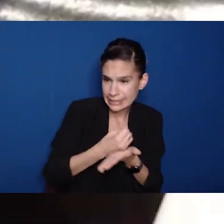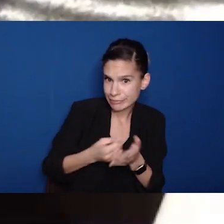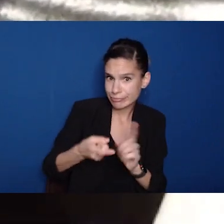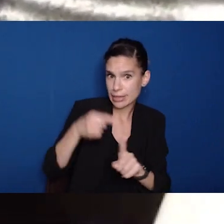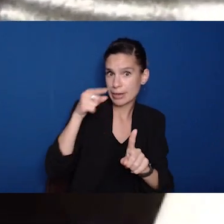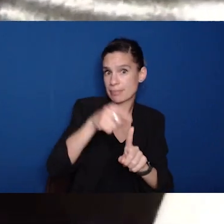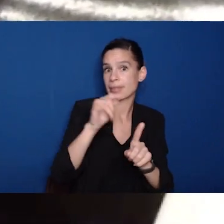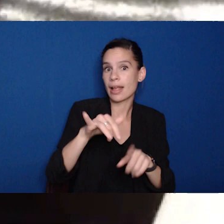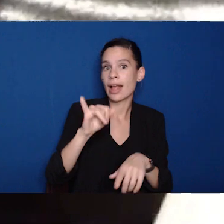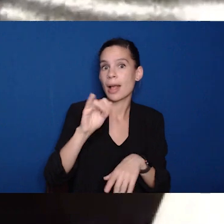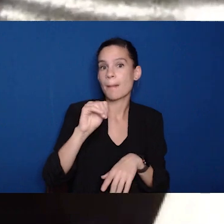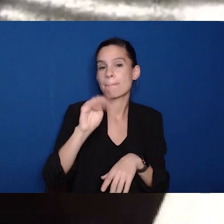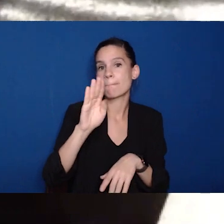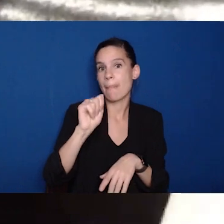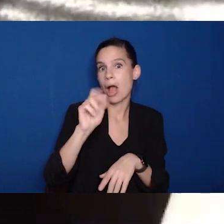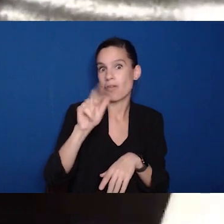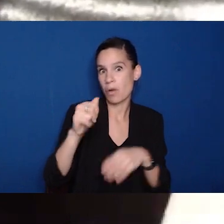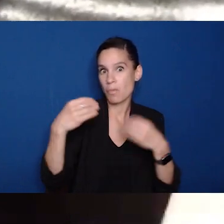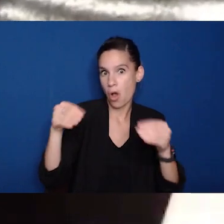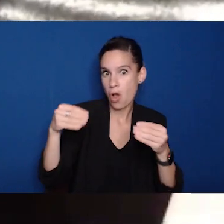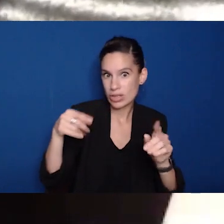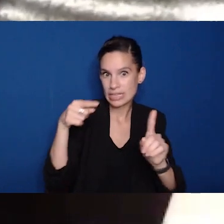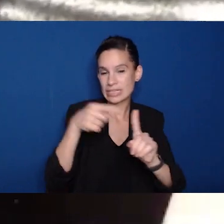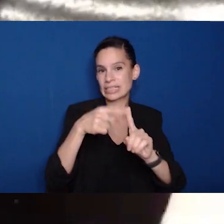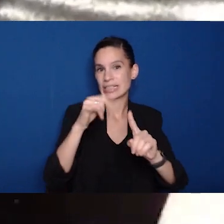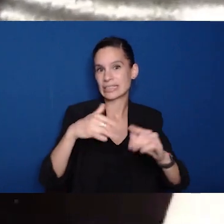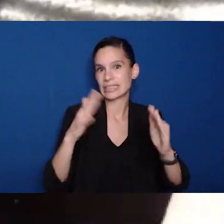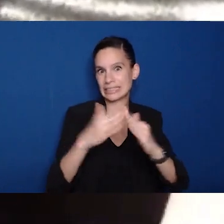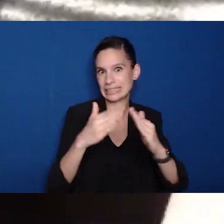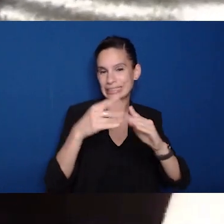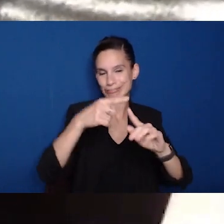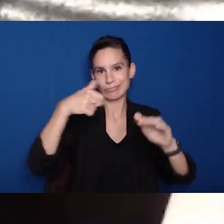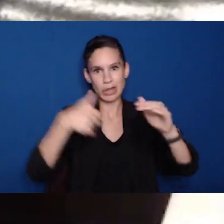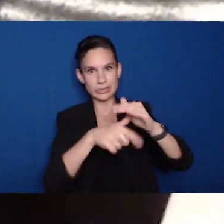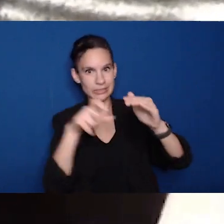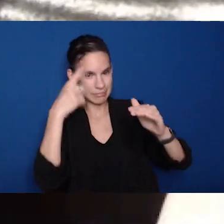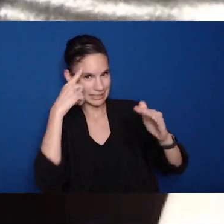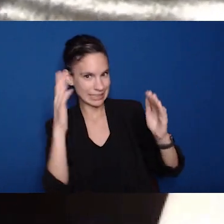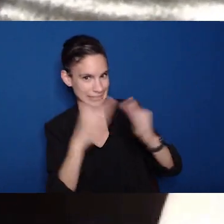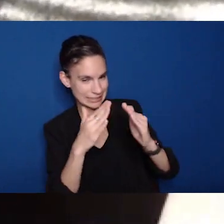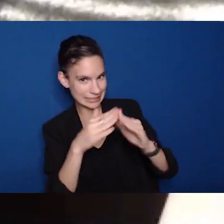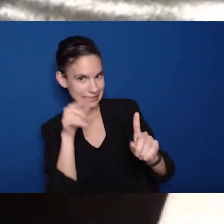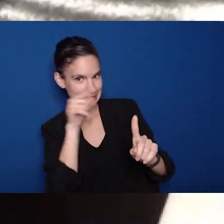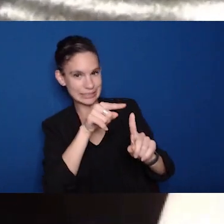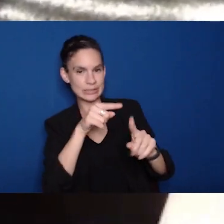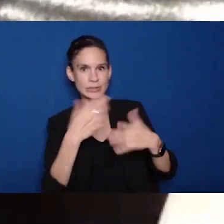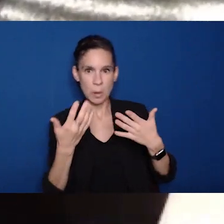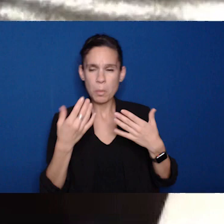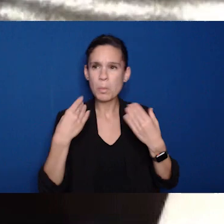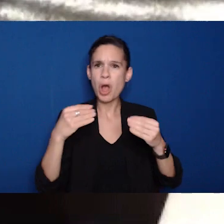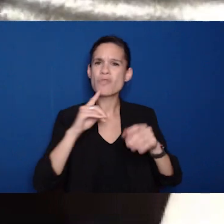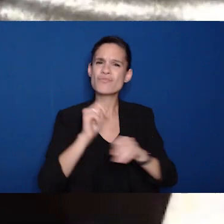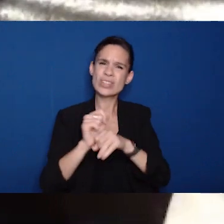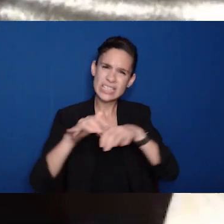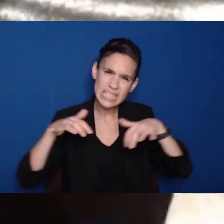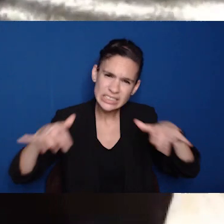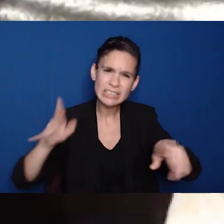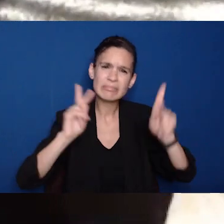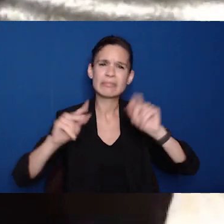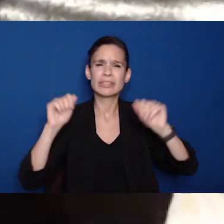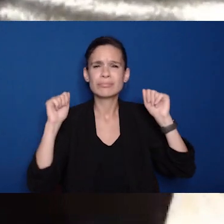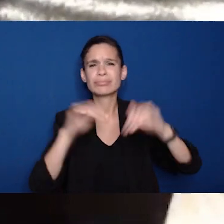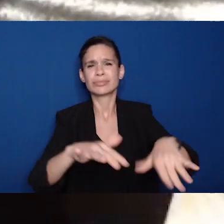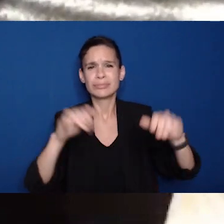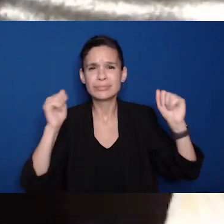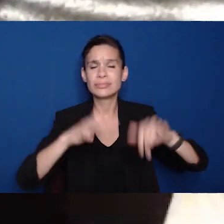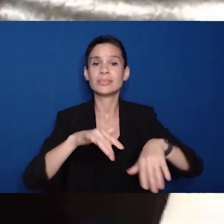place. And Mbare is like its own city, it's that big. Meanwhile, it's within the capital. So you have, thousands of